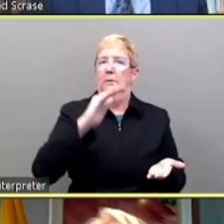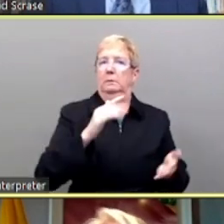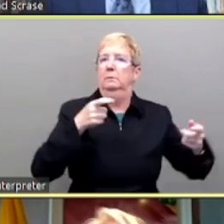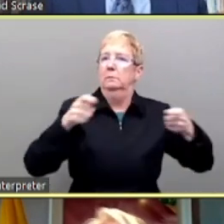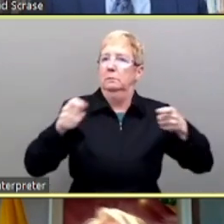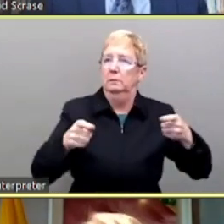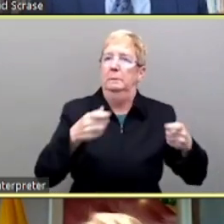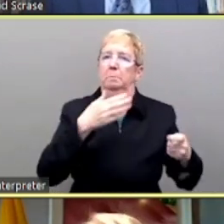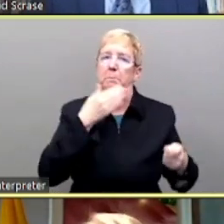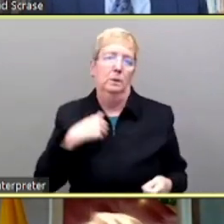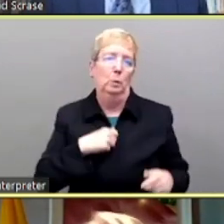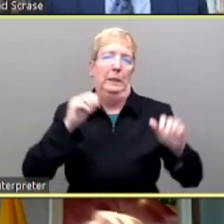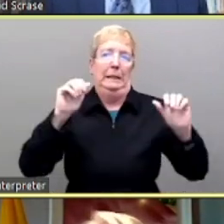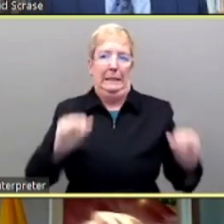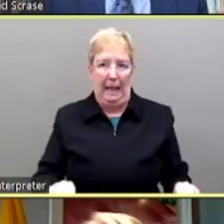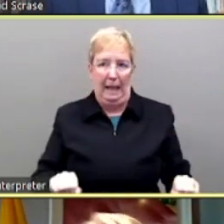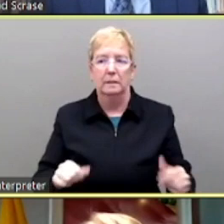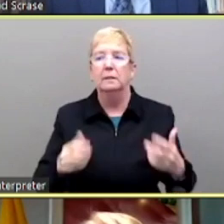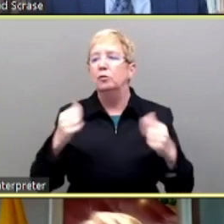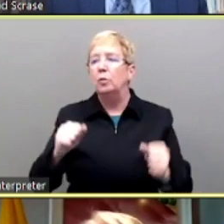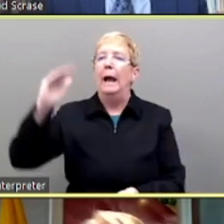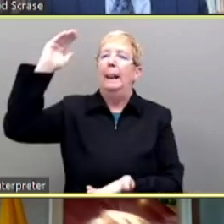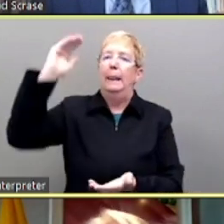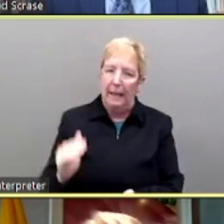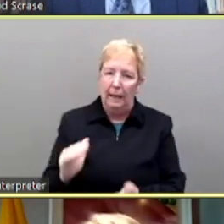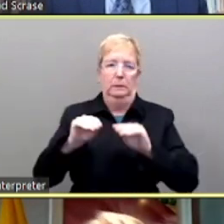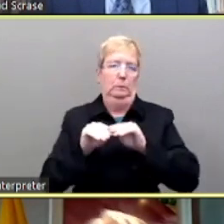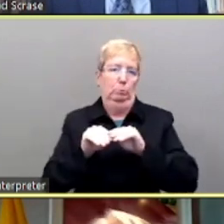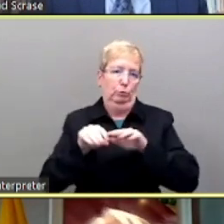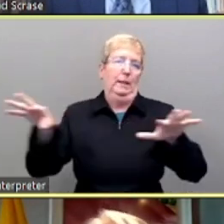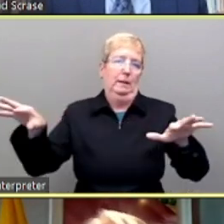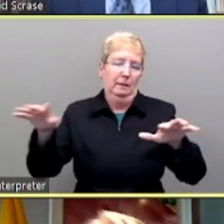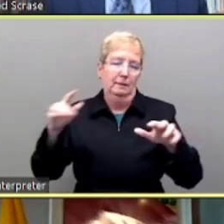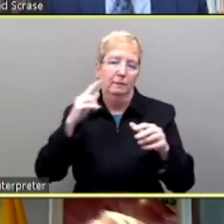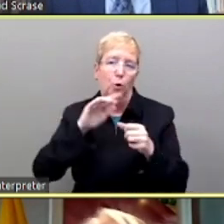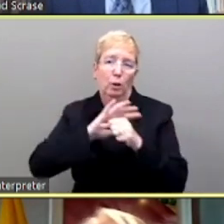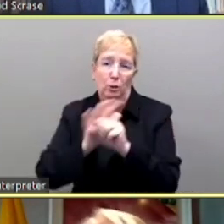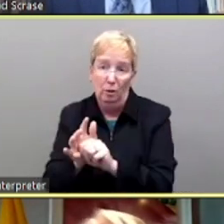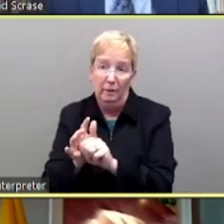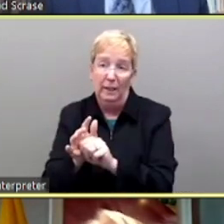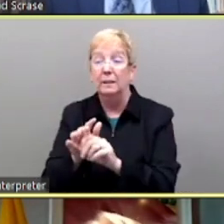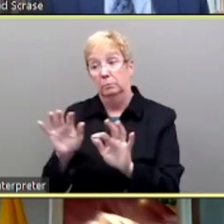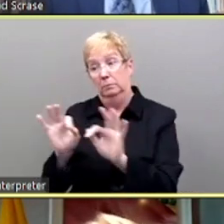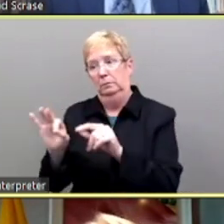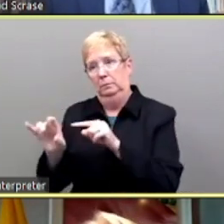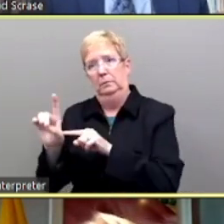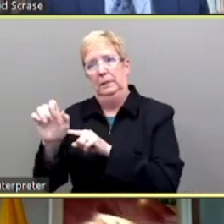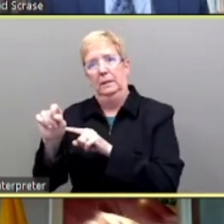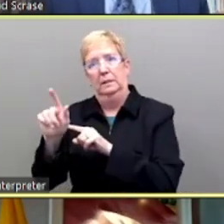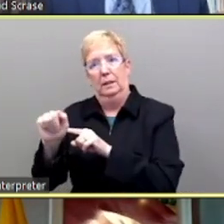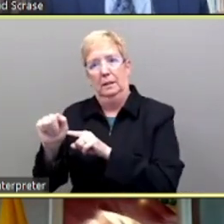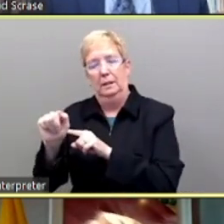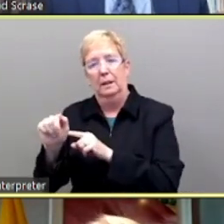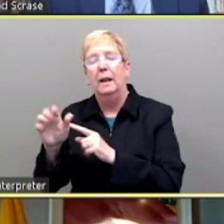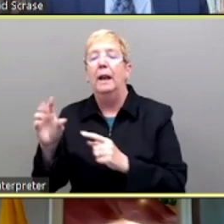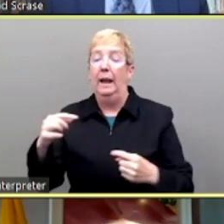to blunt the transmission of COVID-19 and the Delta variant in our state. And I